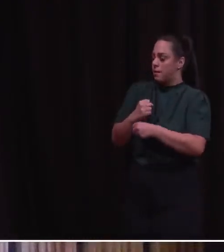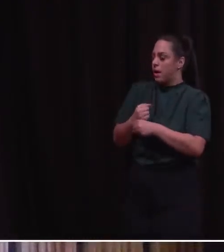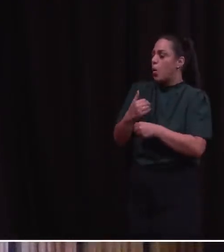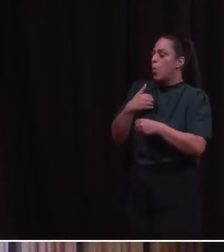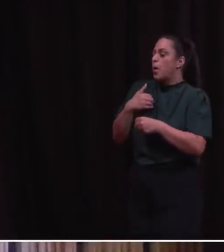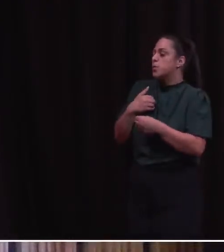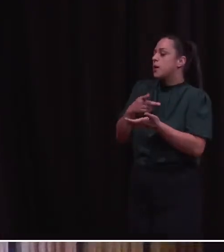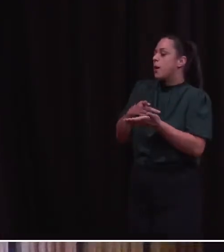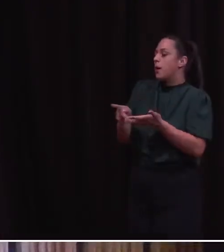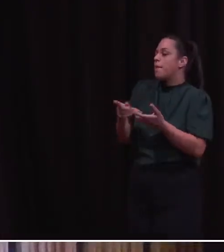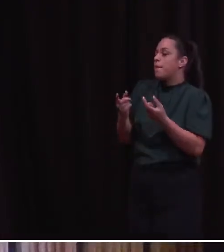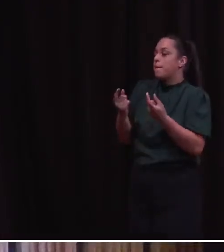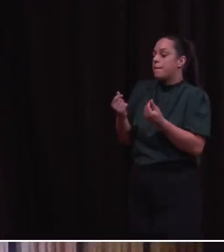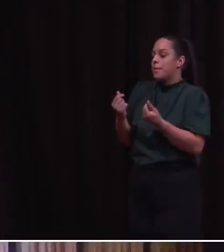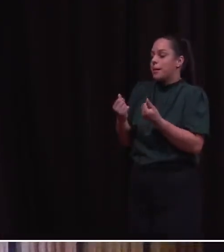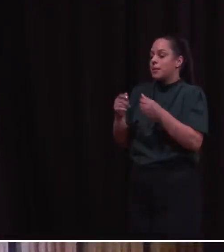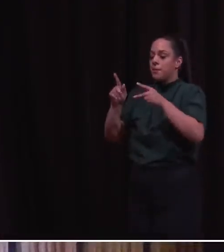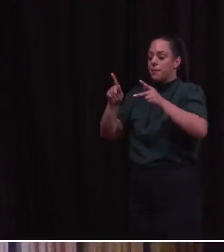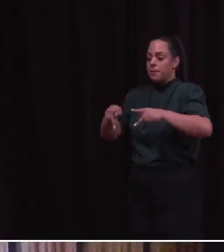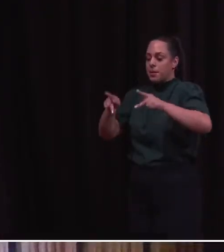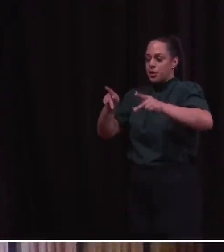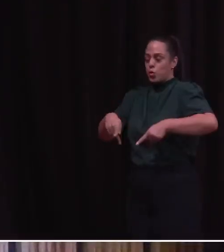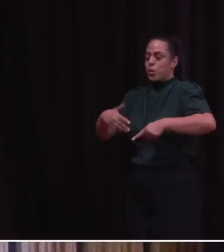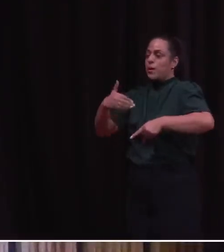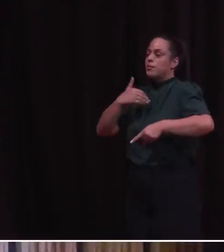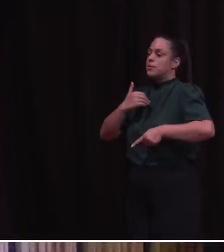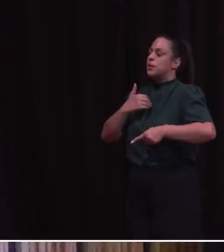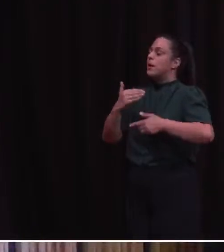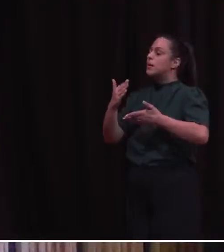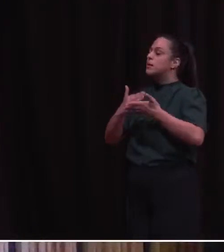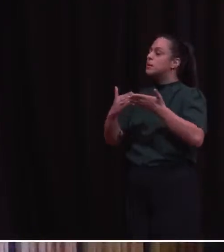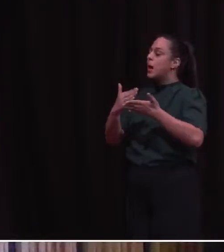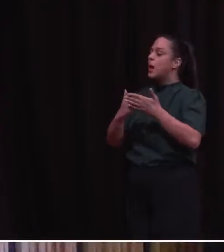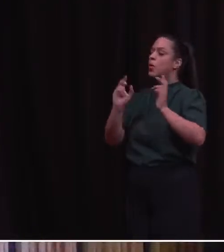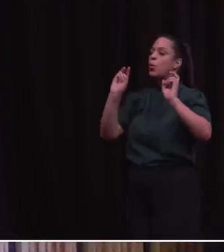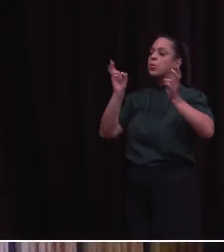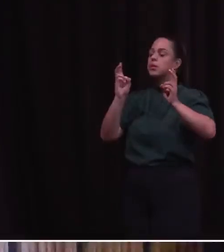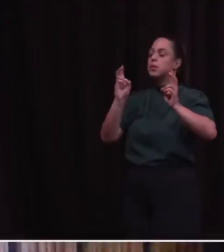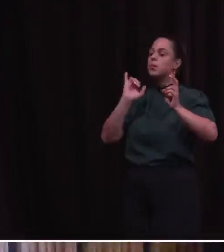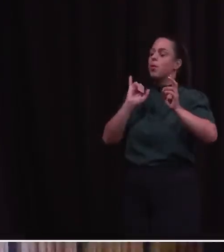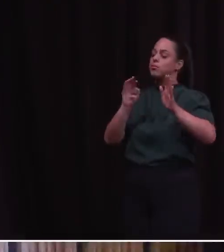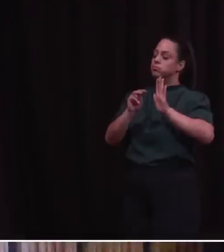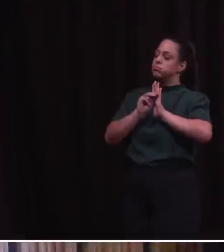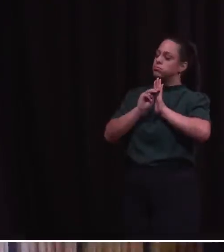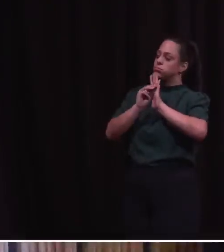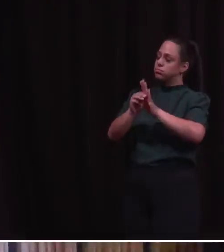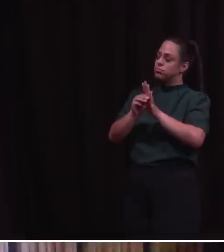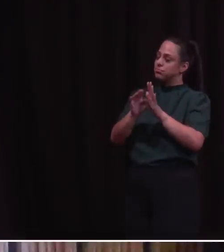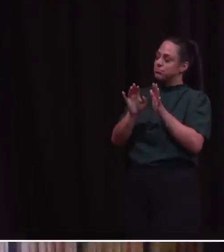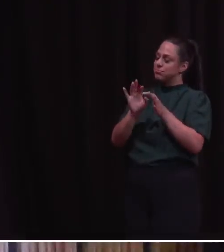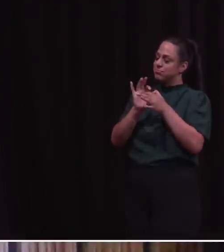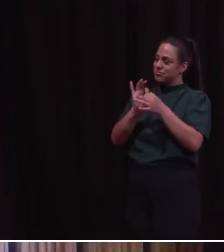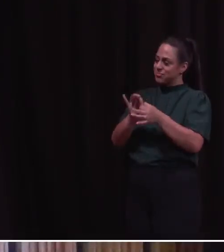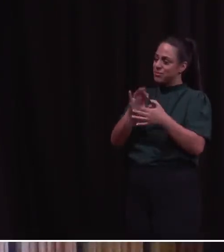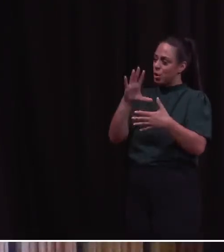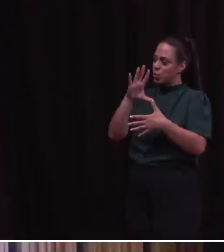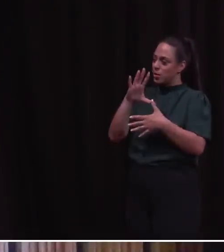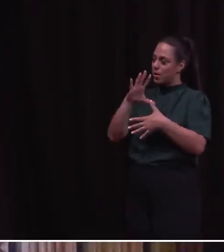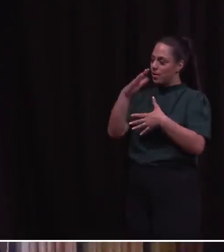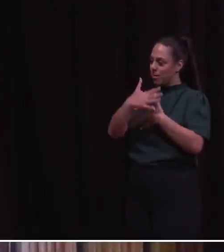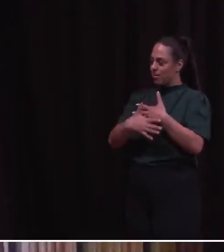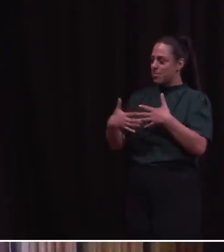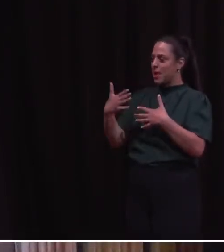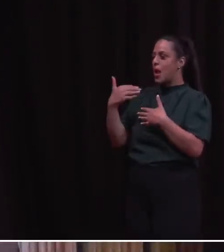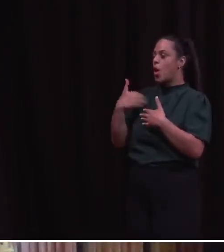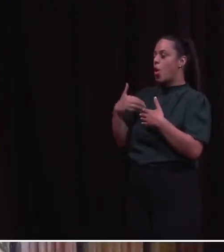more, whatever Western modernity brought. And men have more of that. And so if